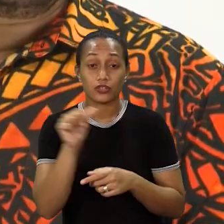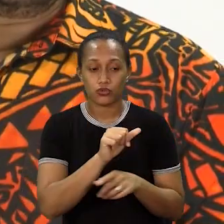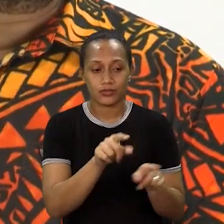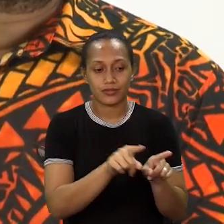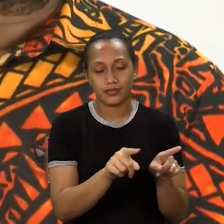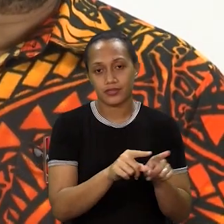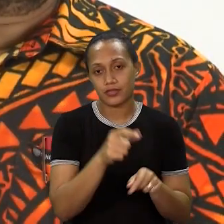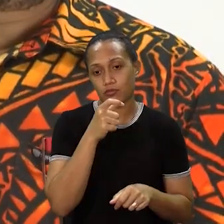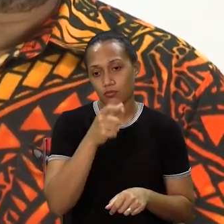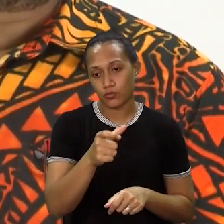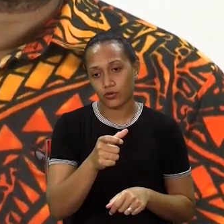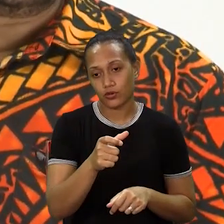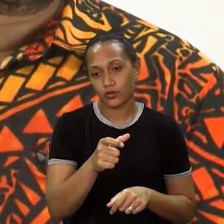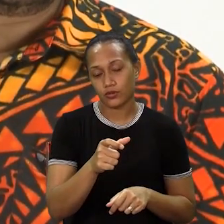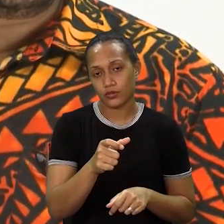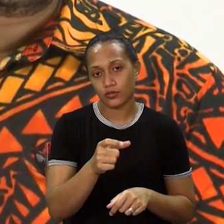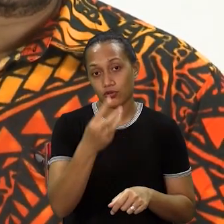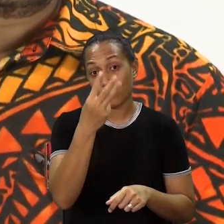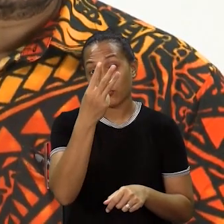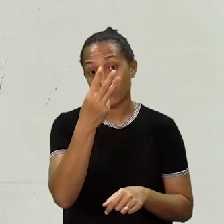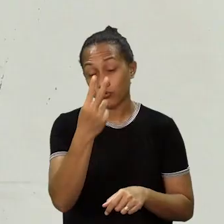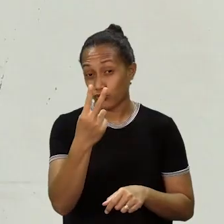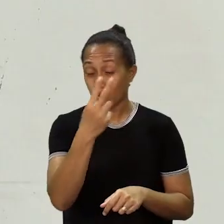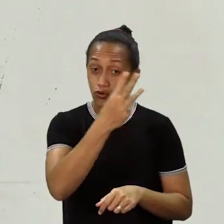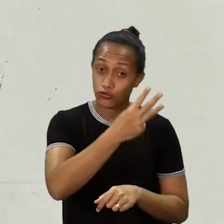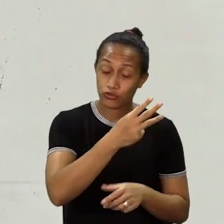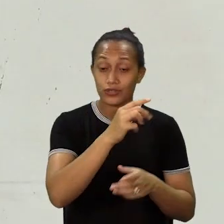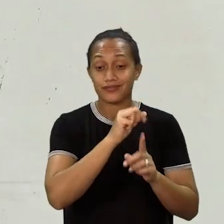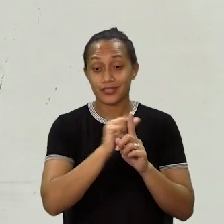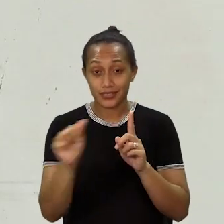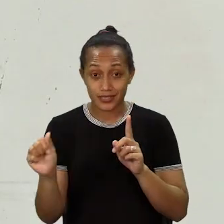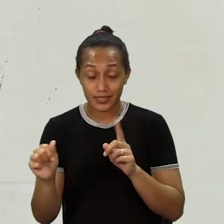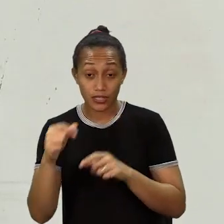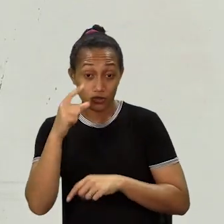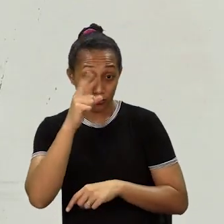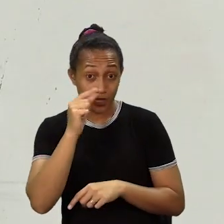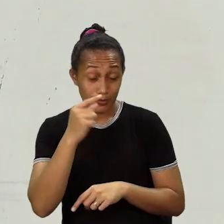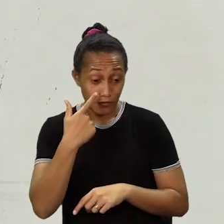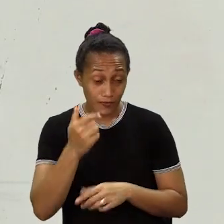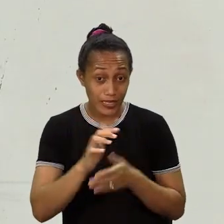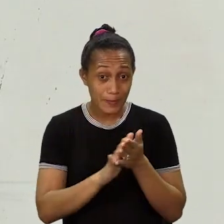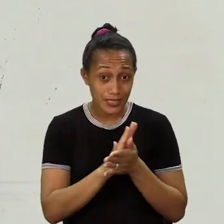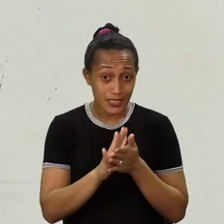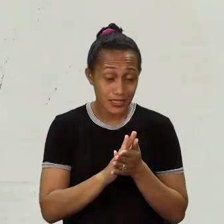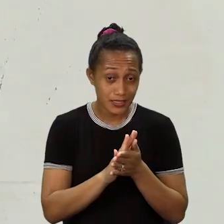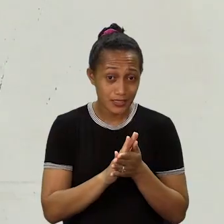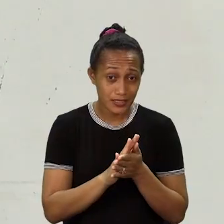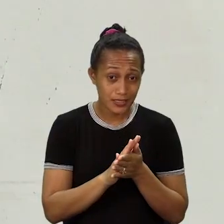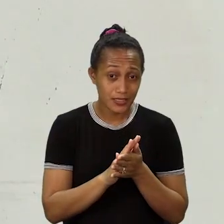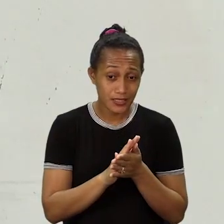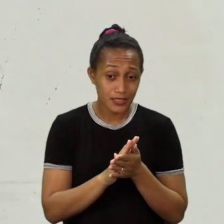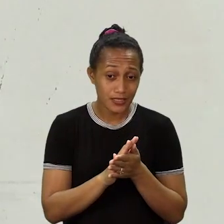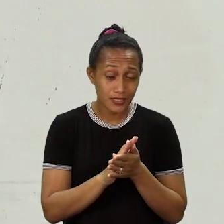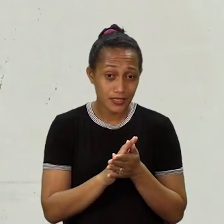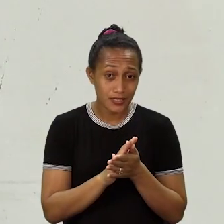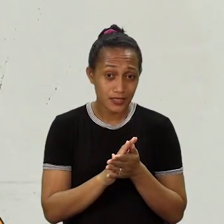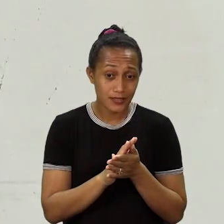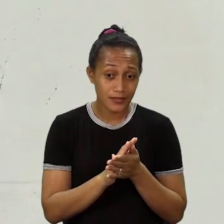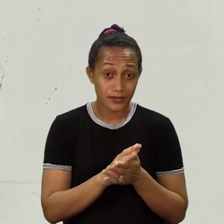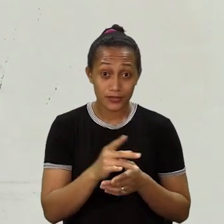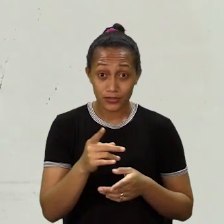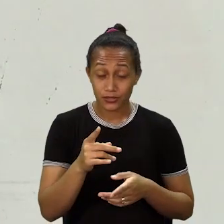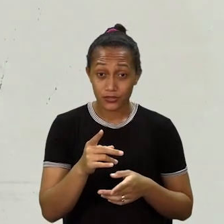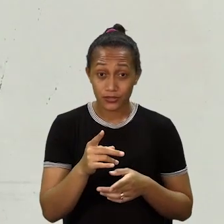text. Then you use the same word in 2 or 3 sentences. Were you able to find the meanings of the words?